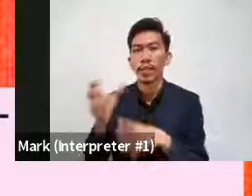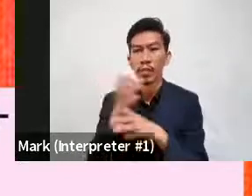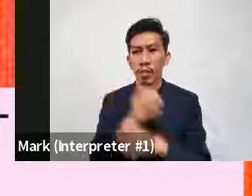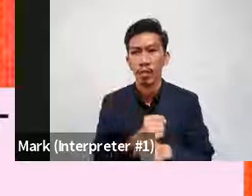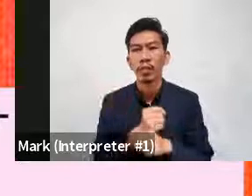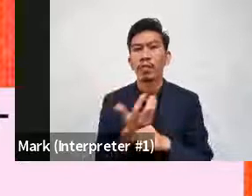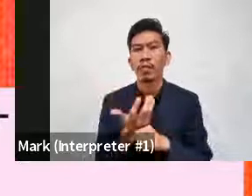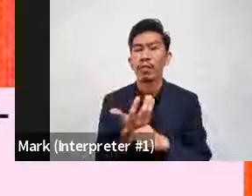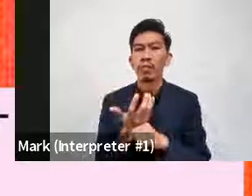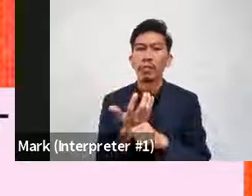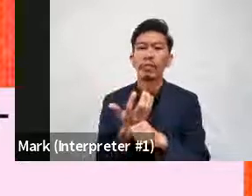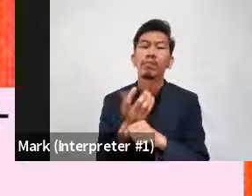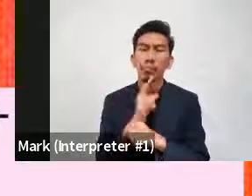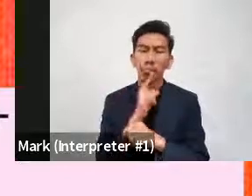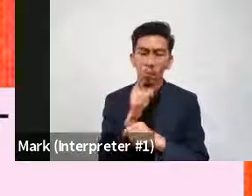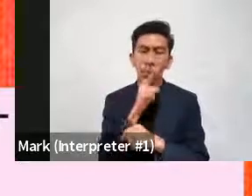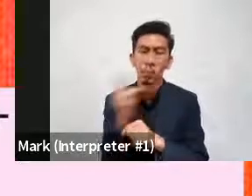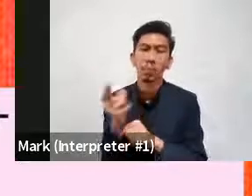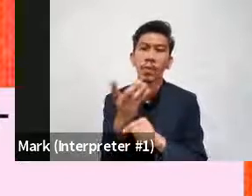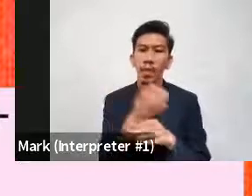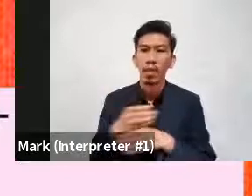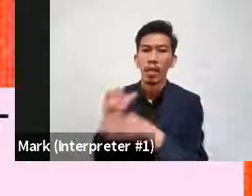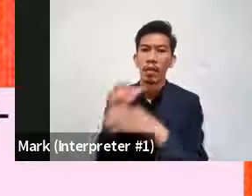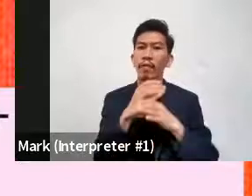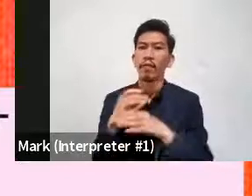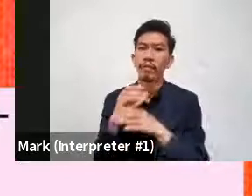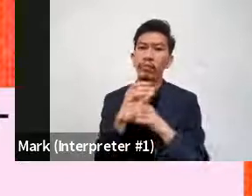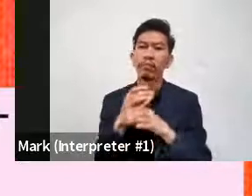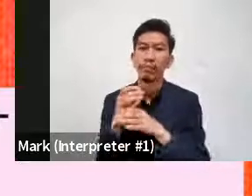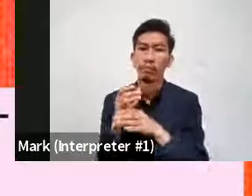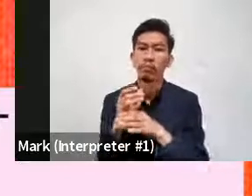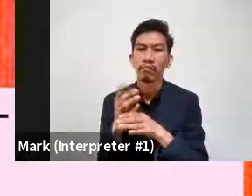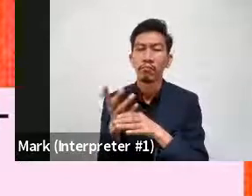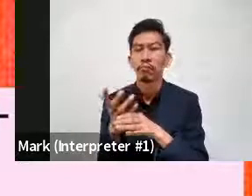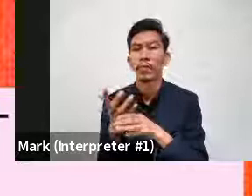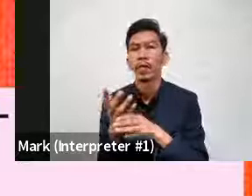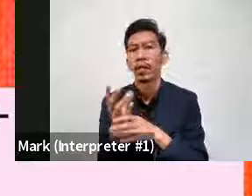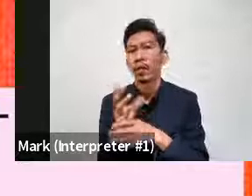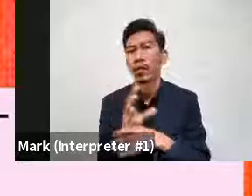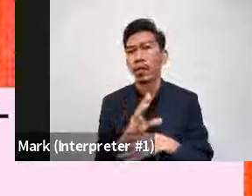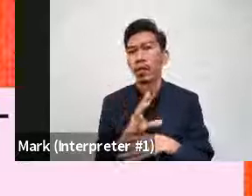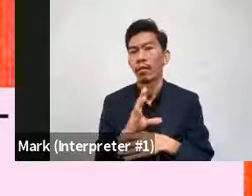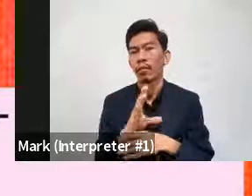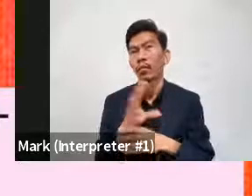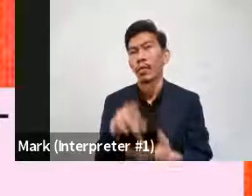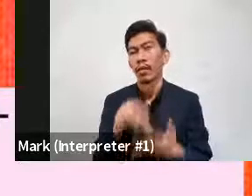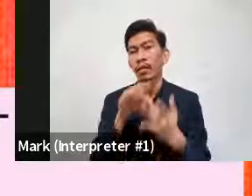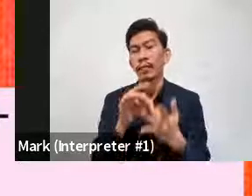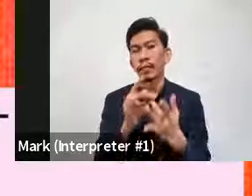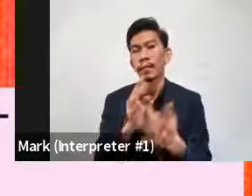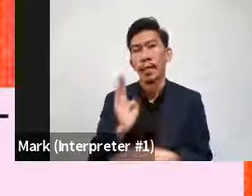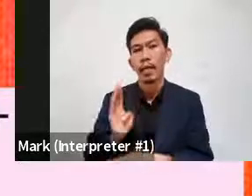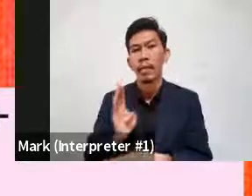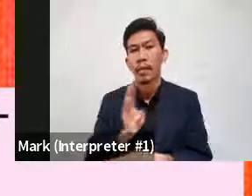of definitive treatment among those who at baseline had planned treatment, particularly among breast and